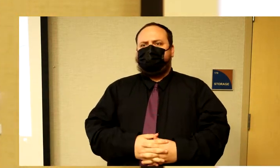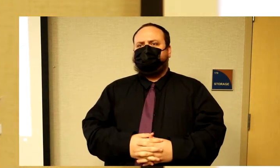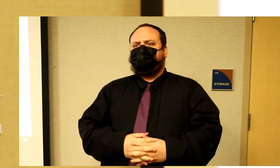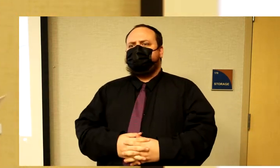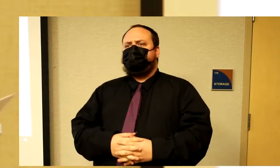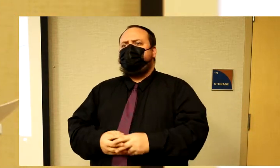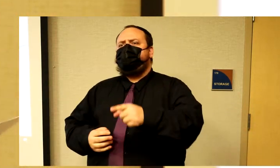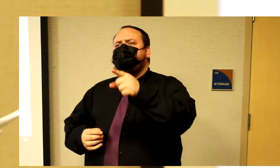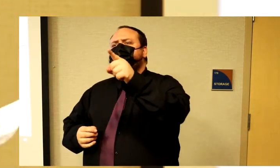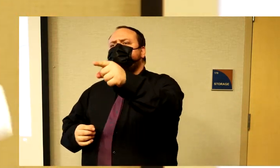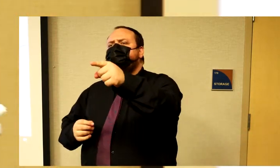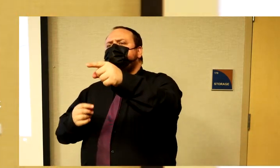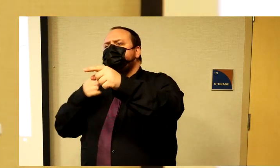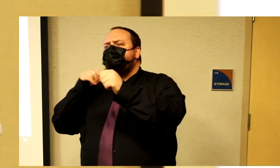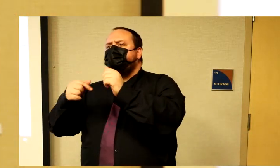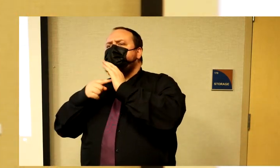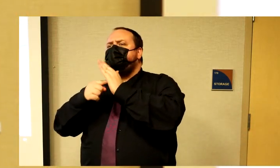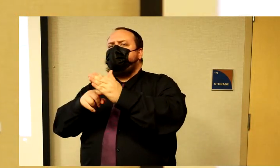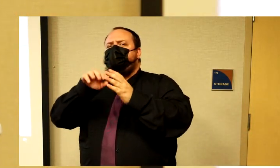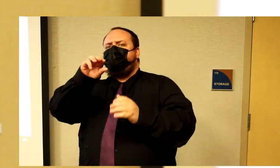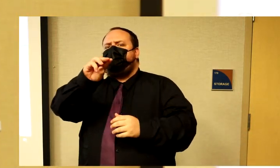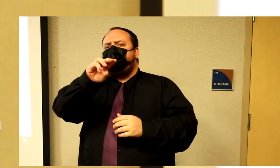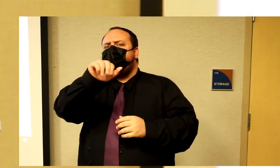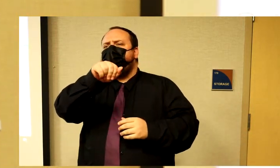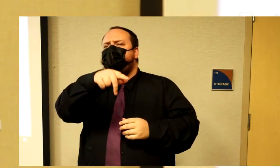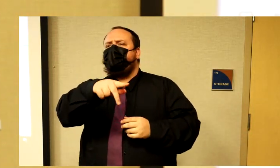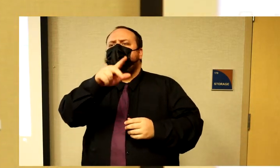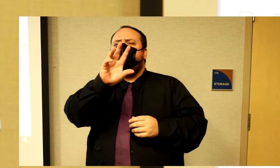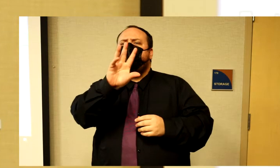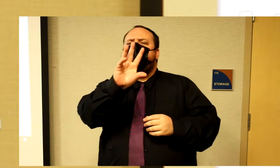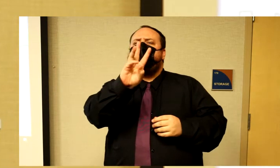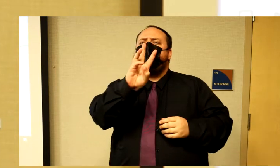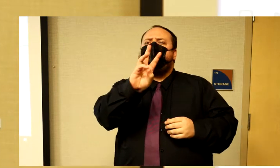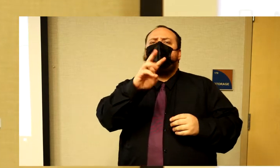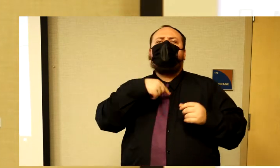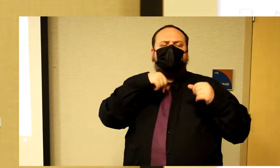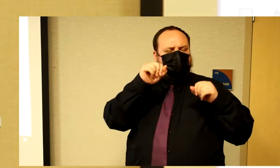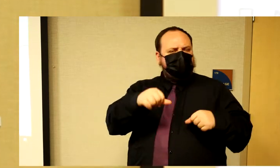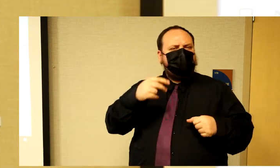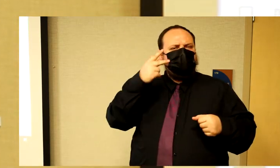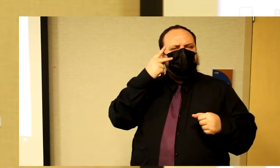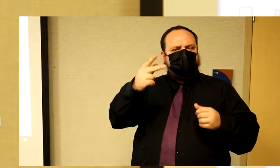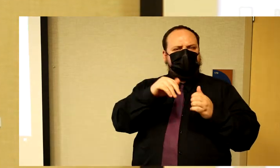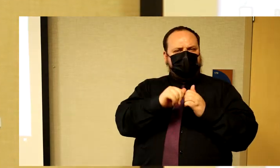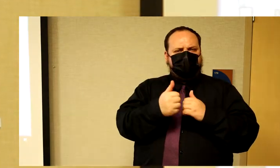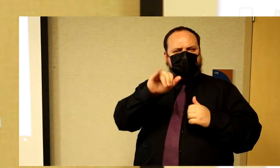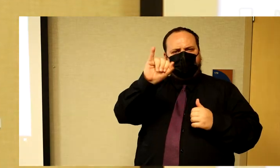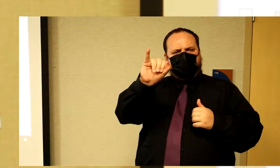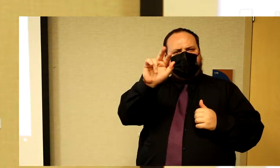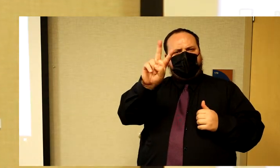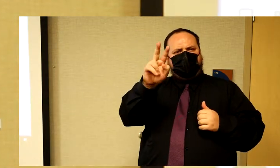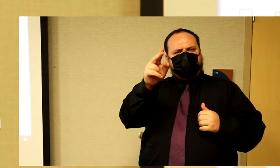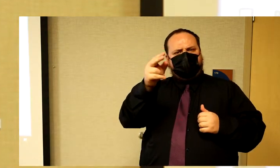Can you show map 6 so we can see how that is going to split?